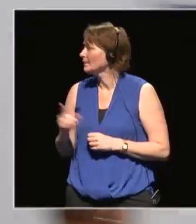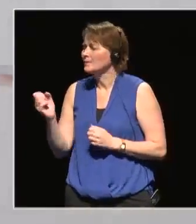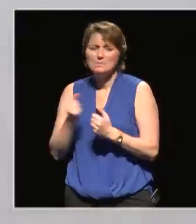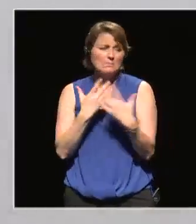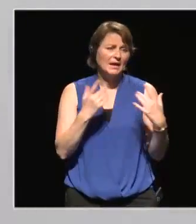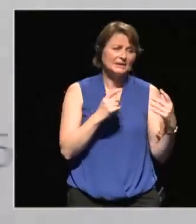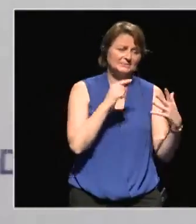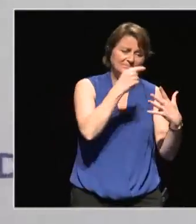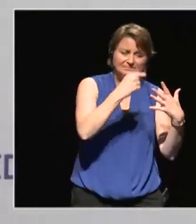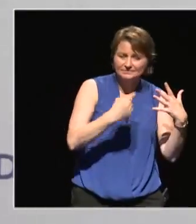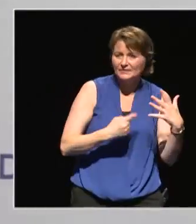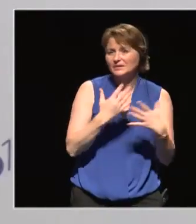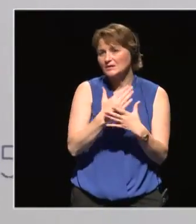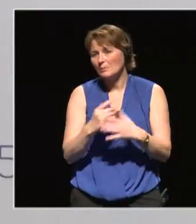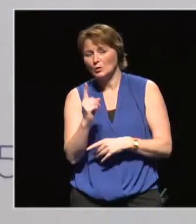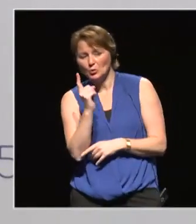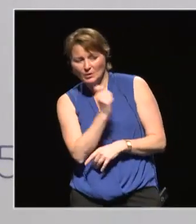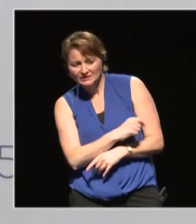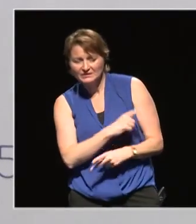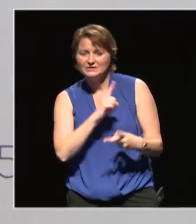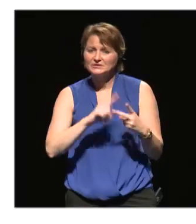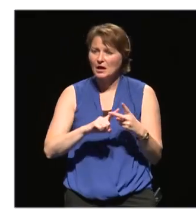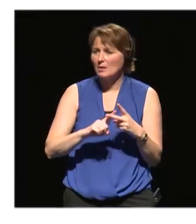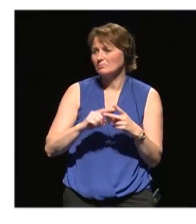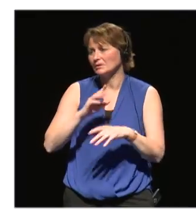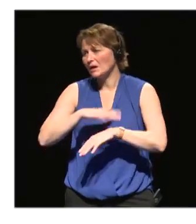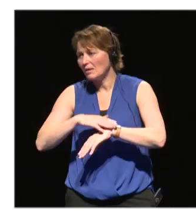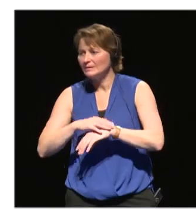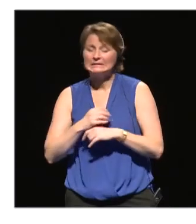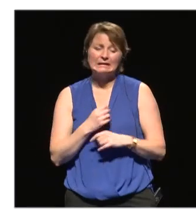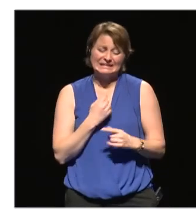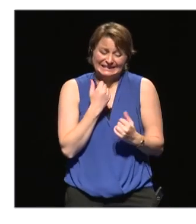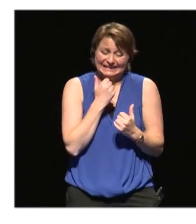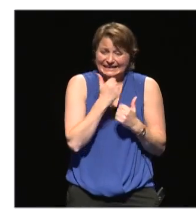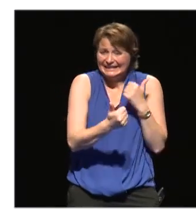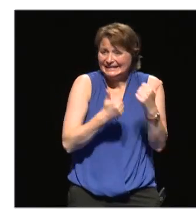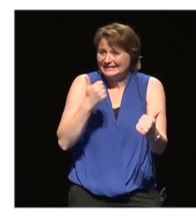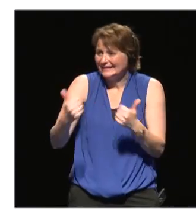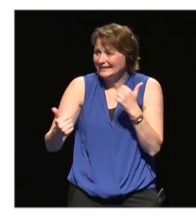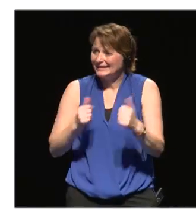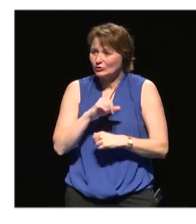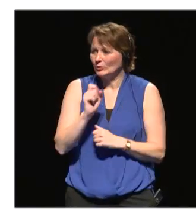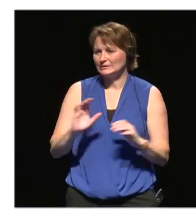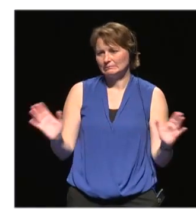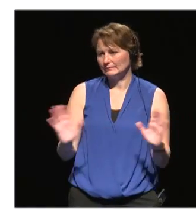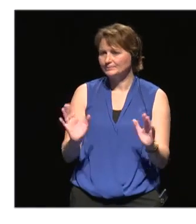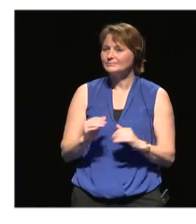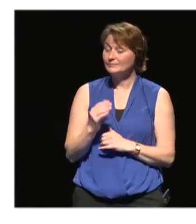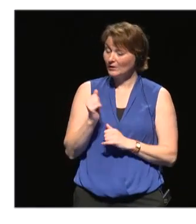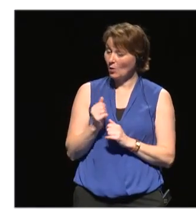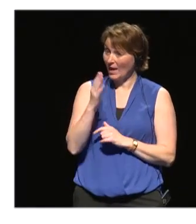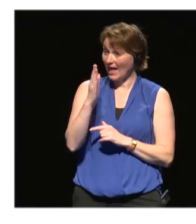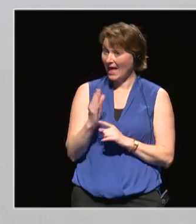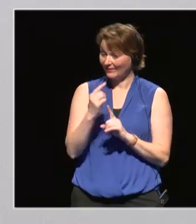have been contributions. Let's try not to answer each question individually, but I want to break the last half an hour into three